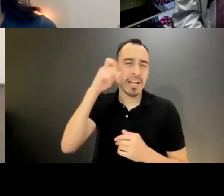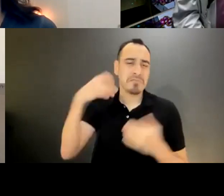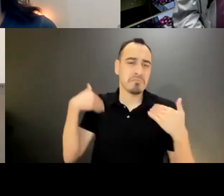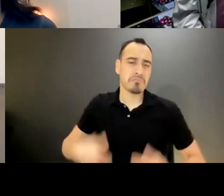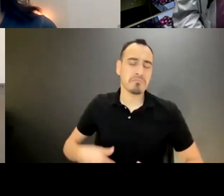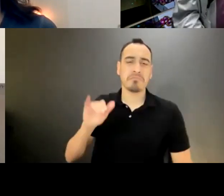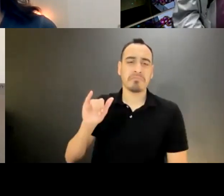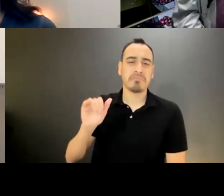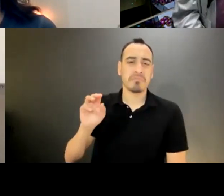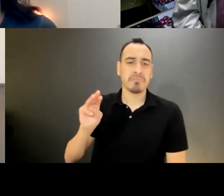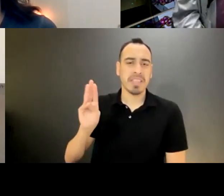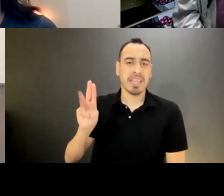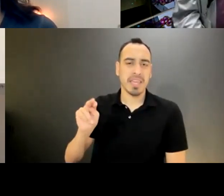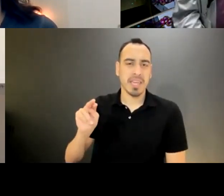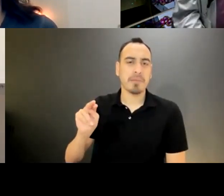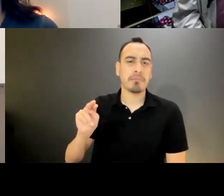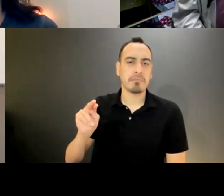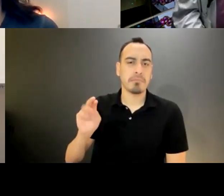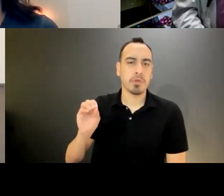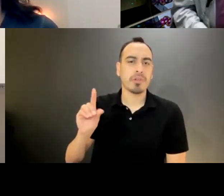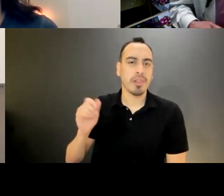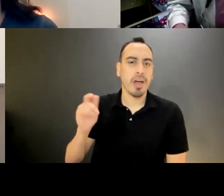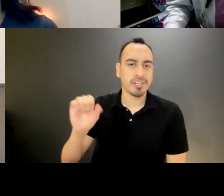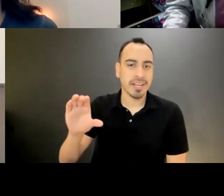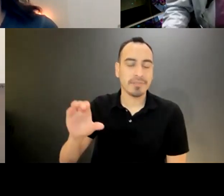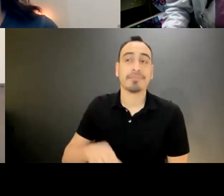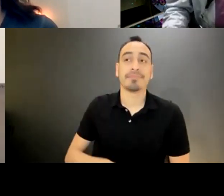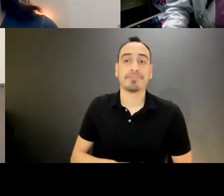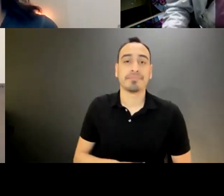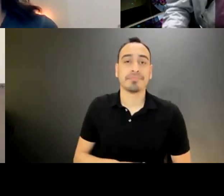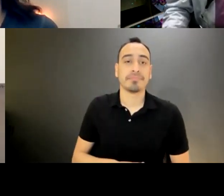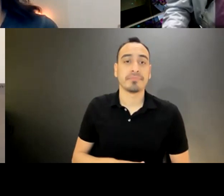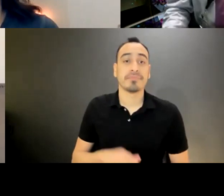the epidemiology just supports that is the fact.